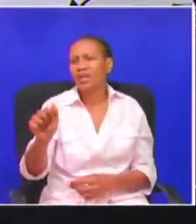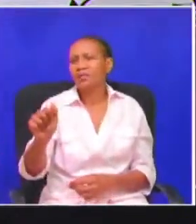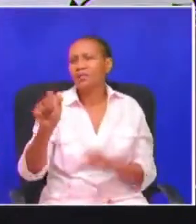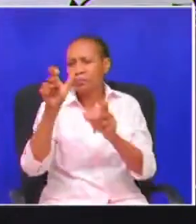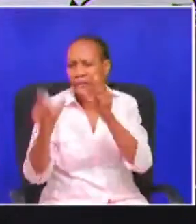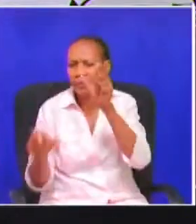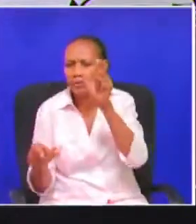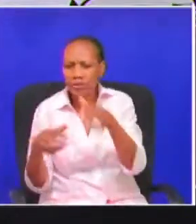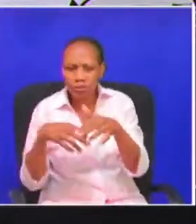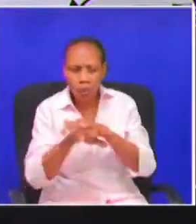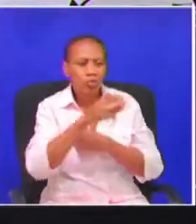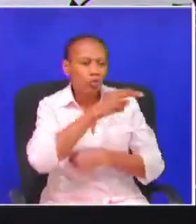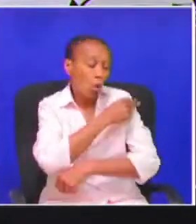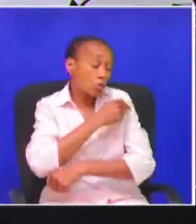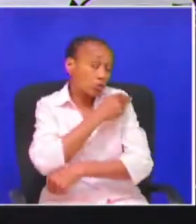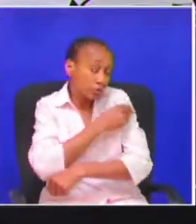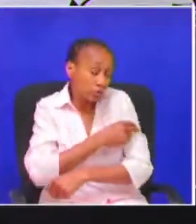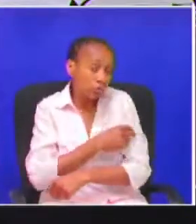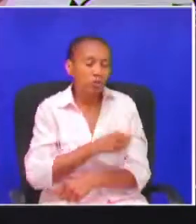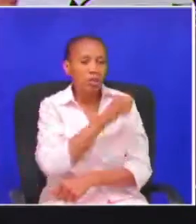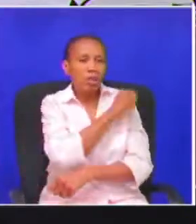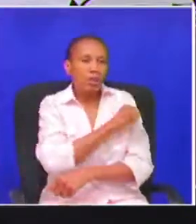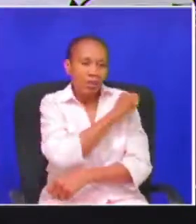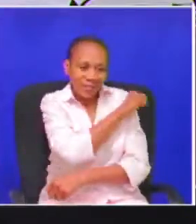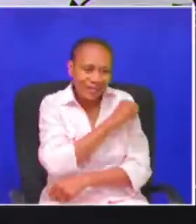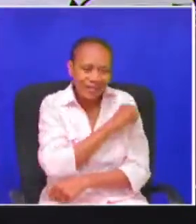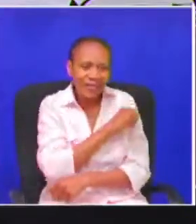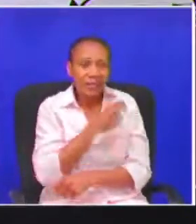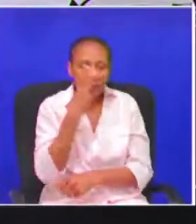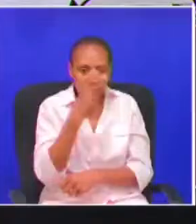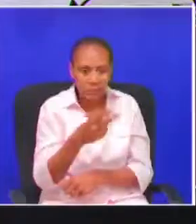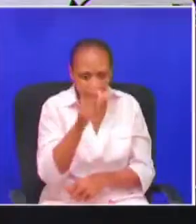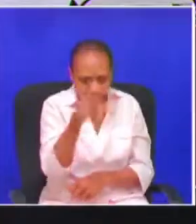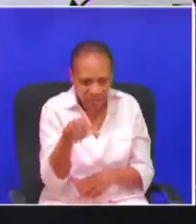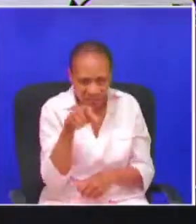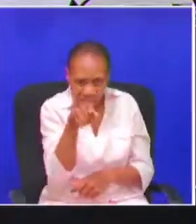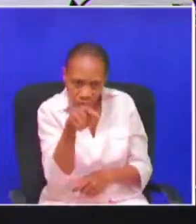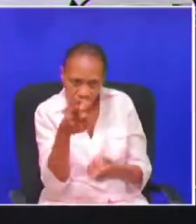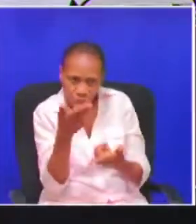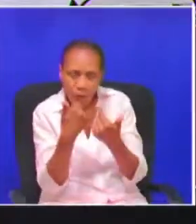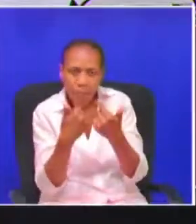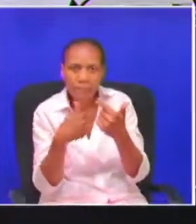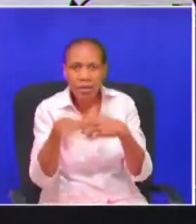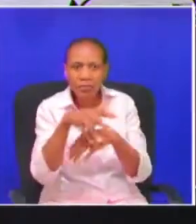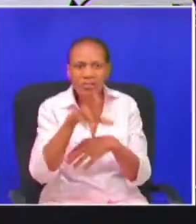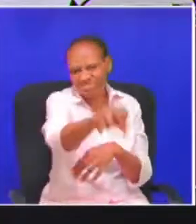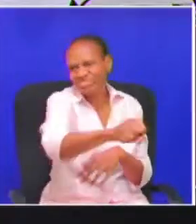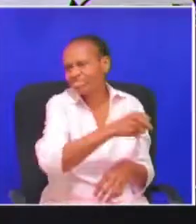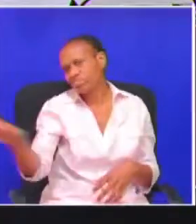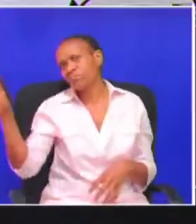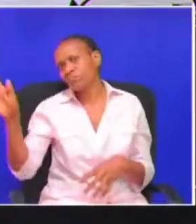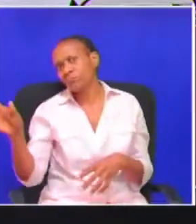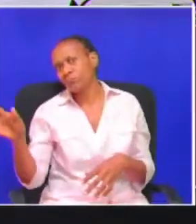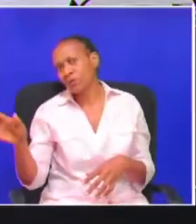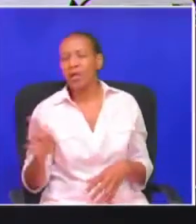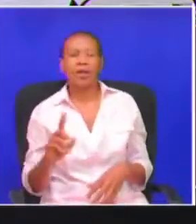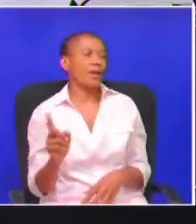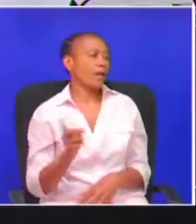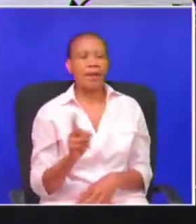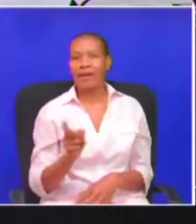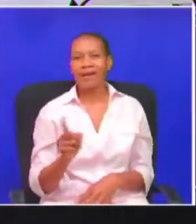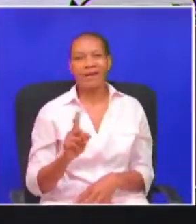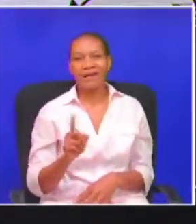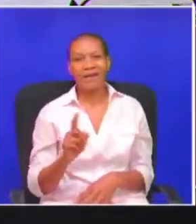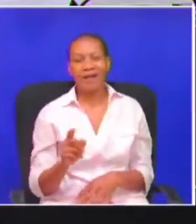and clinics and taking people out and preventing them from being treated. This is not what